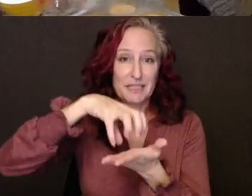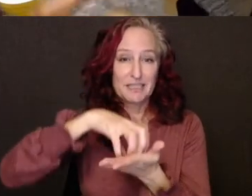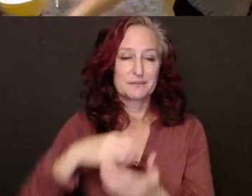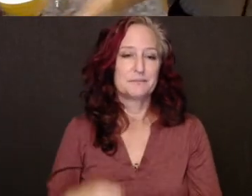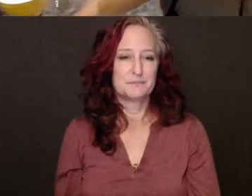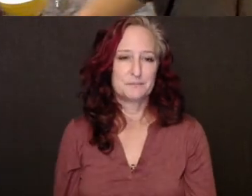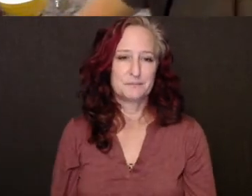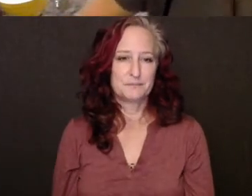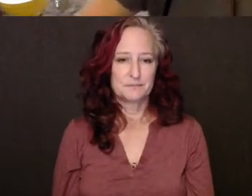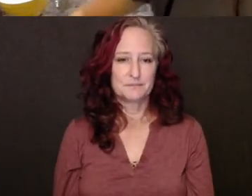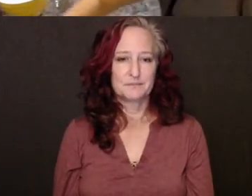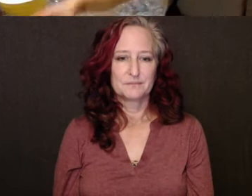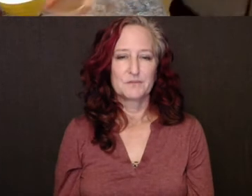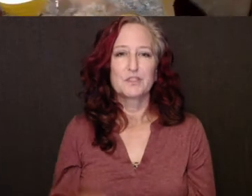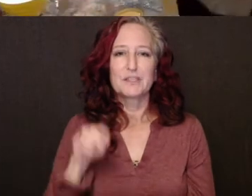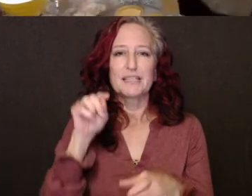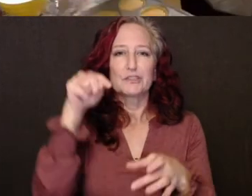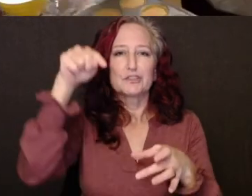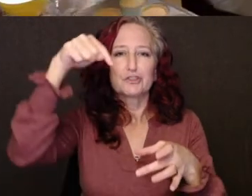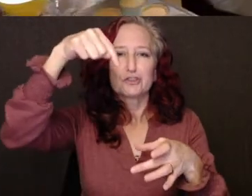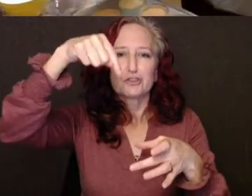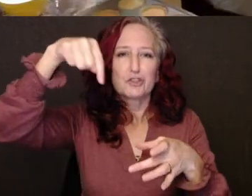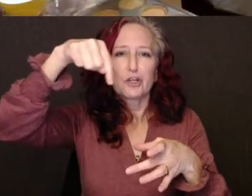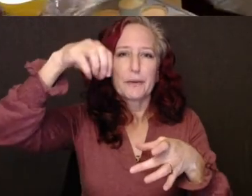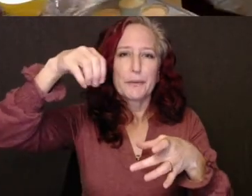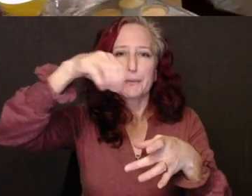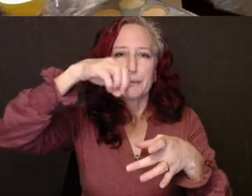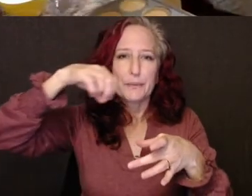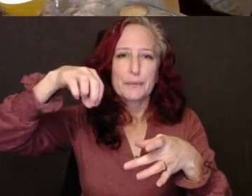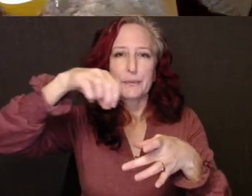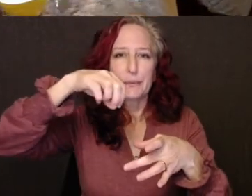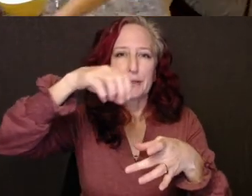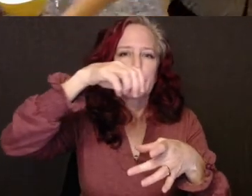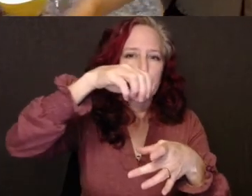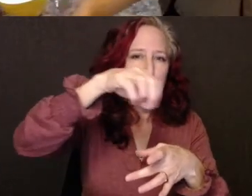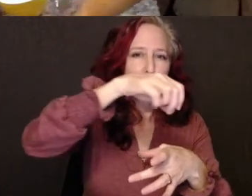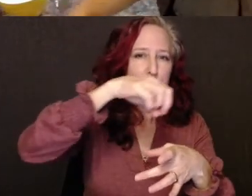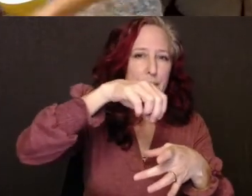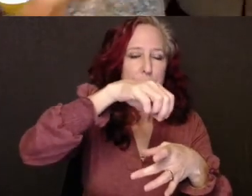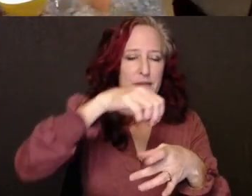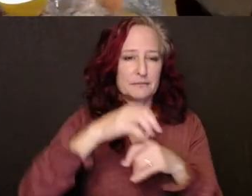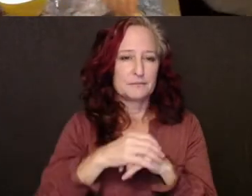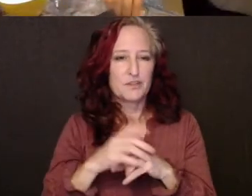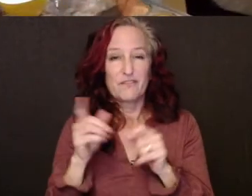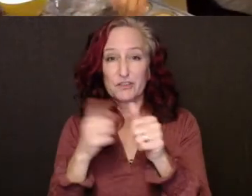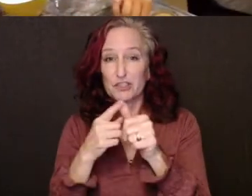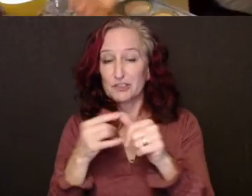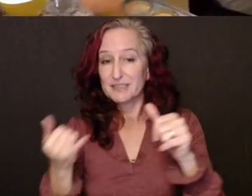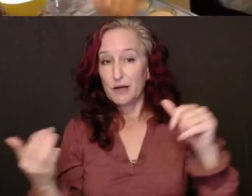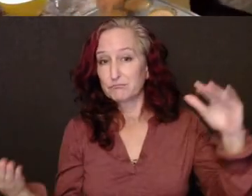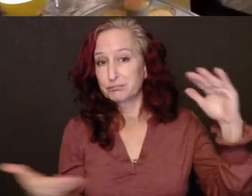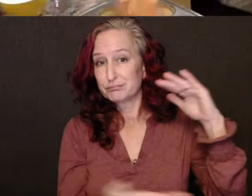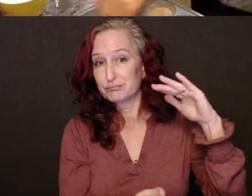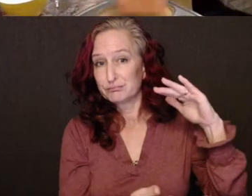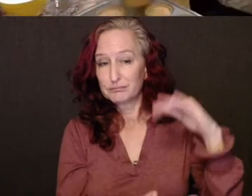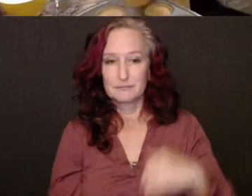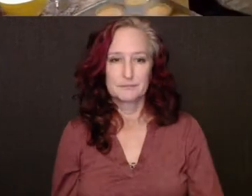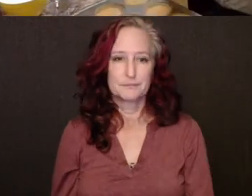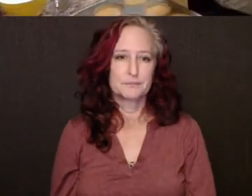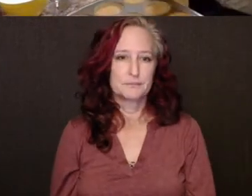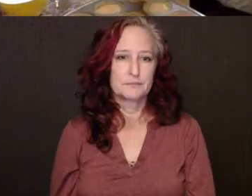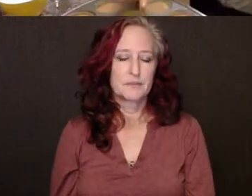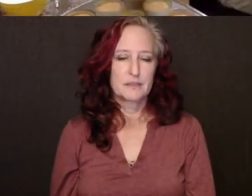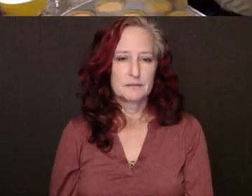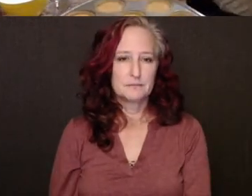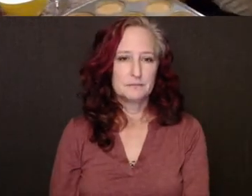go through, and I have a little sugar and cinnamon and sugar mixture here, and we kind of do a little circle action